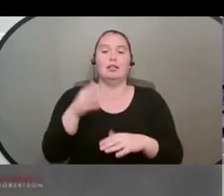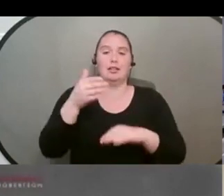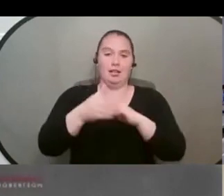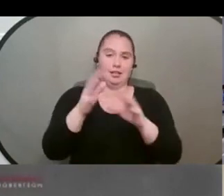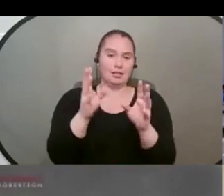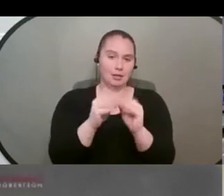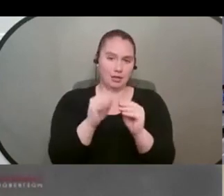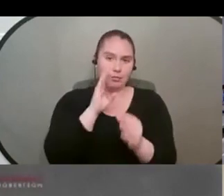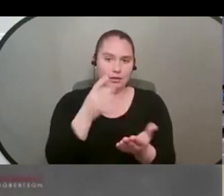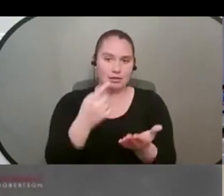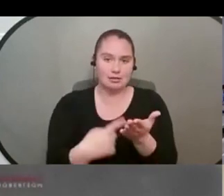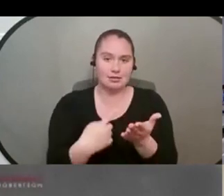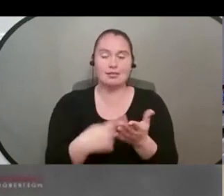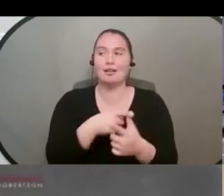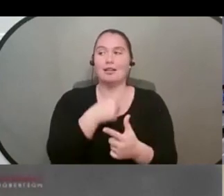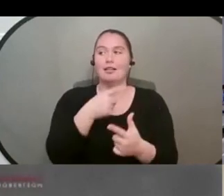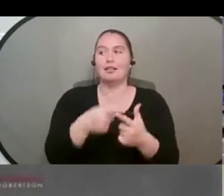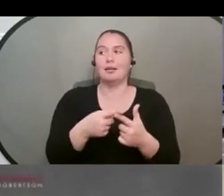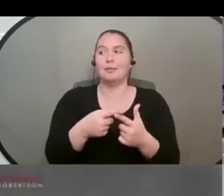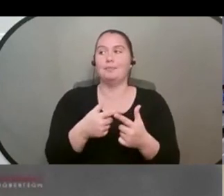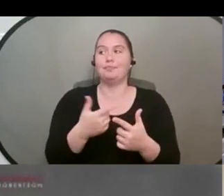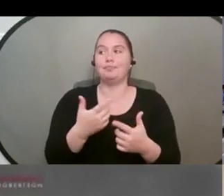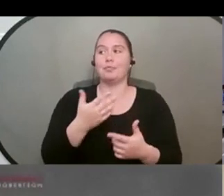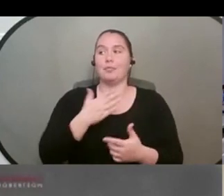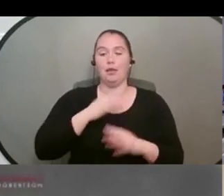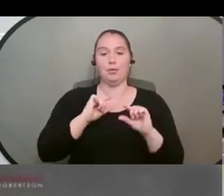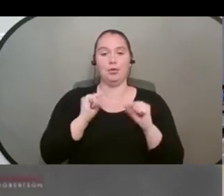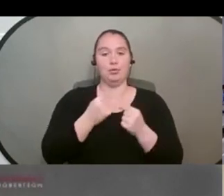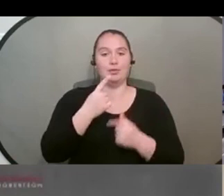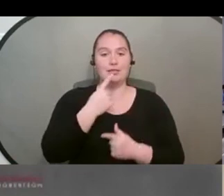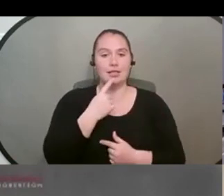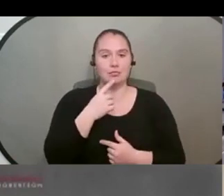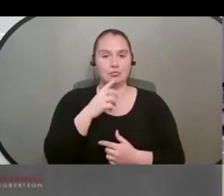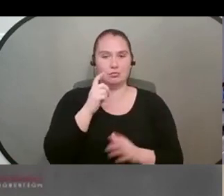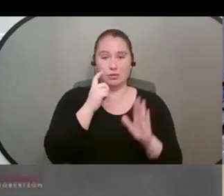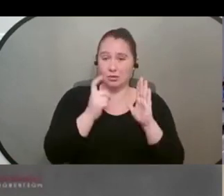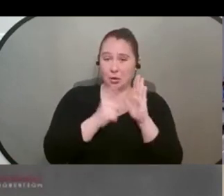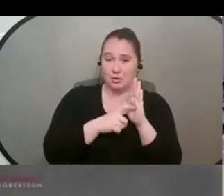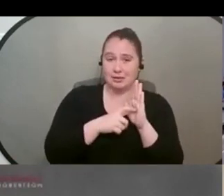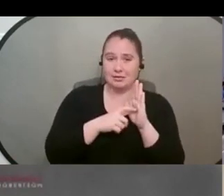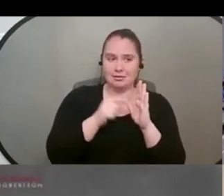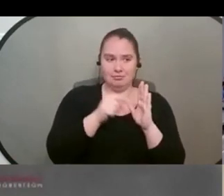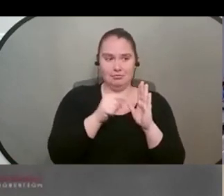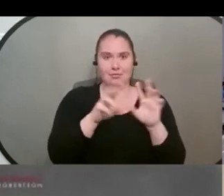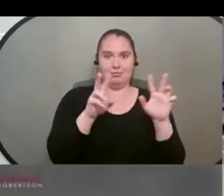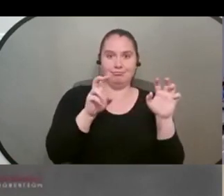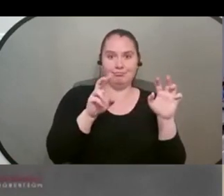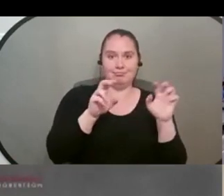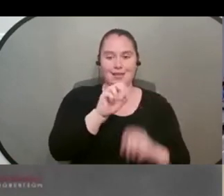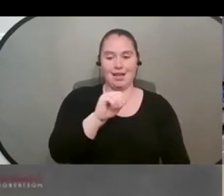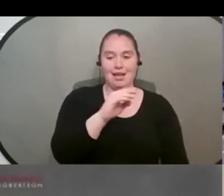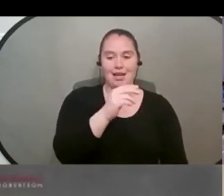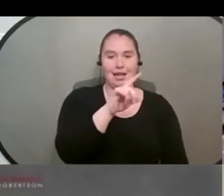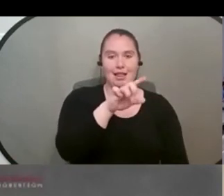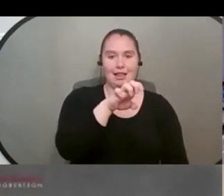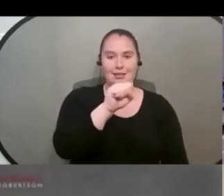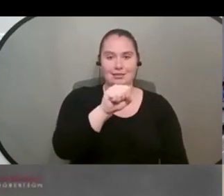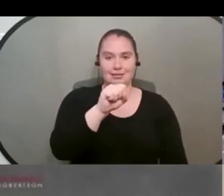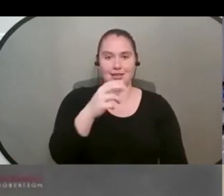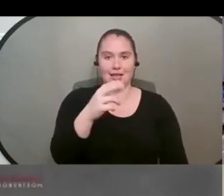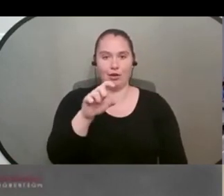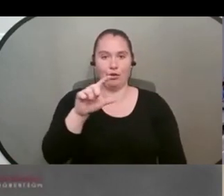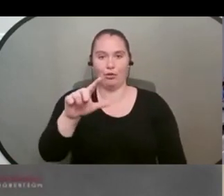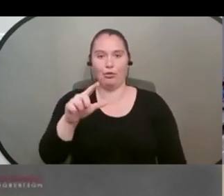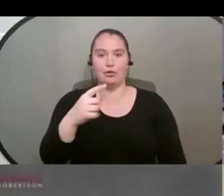about, I thought it was well said, noted the Achilles heels is the declining demographic. Essentially we're going